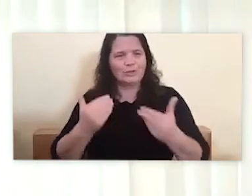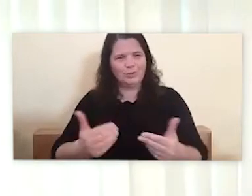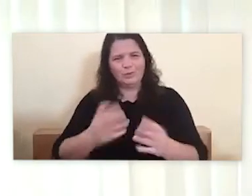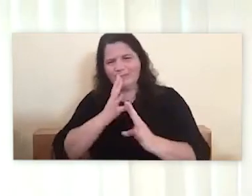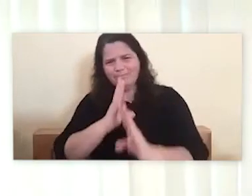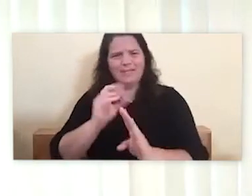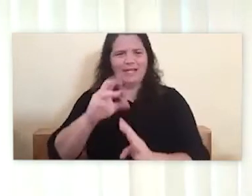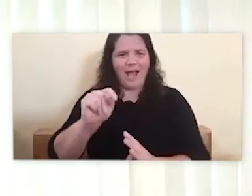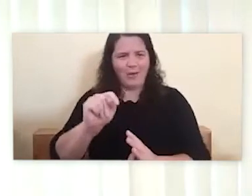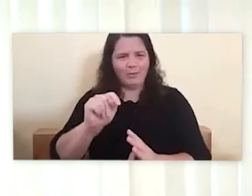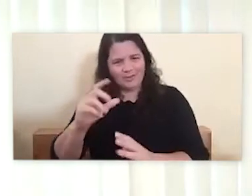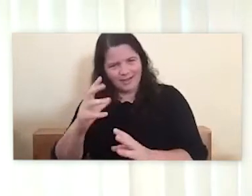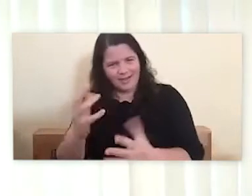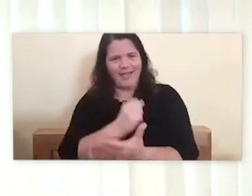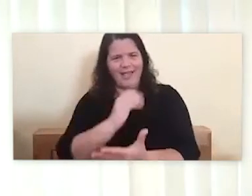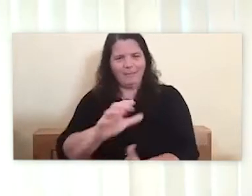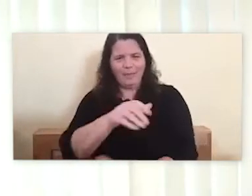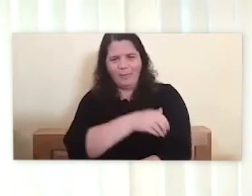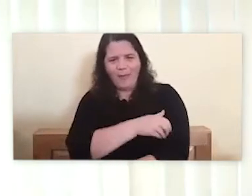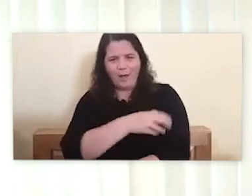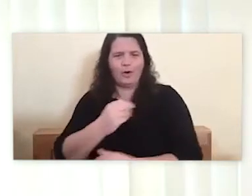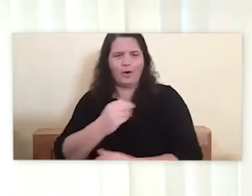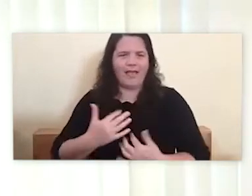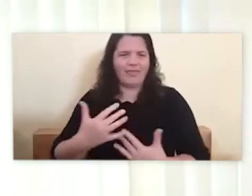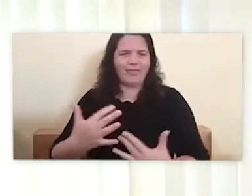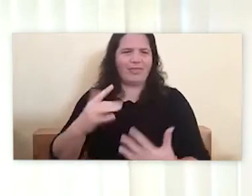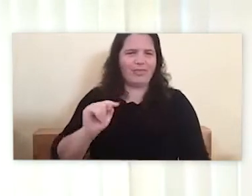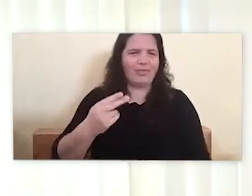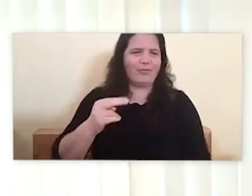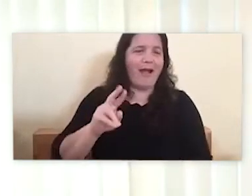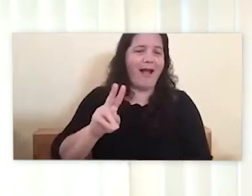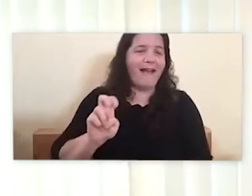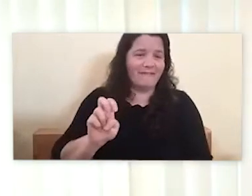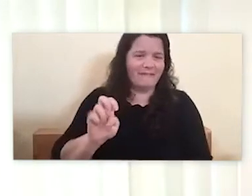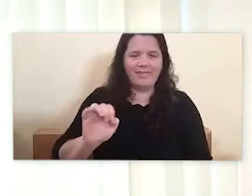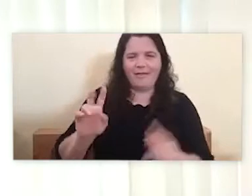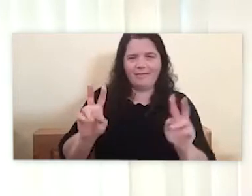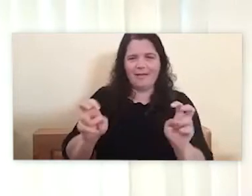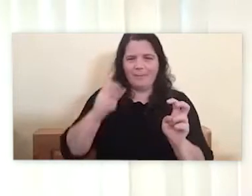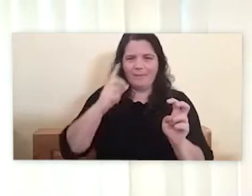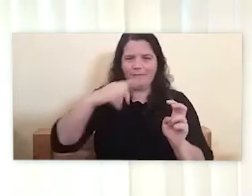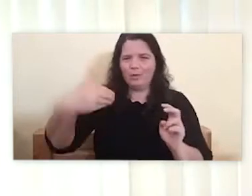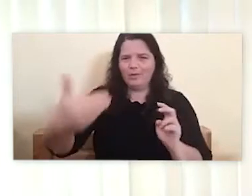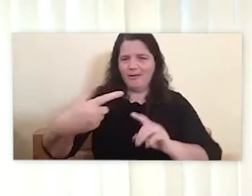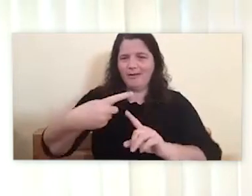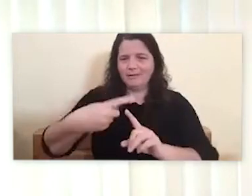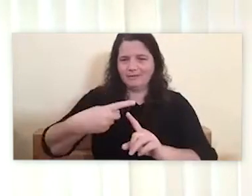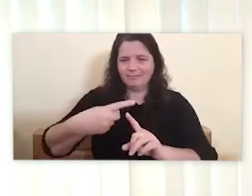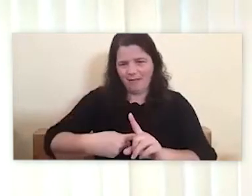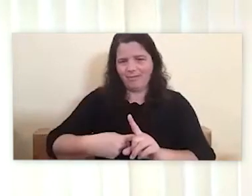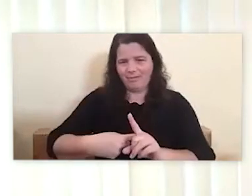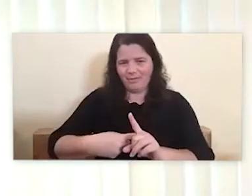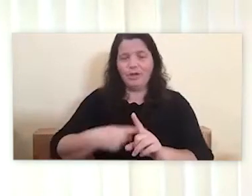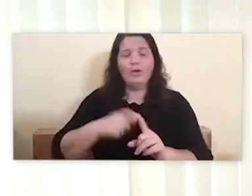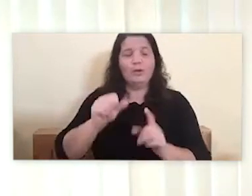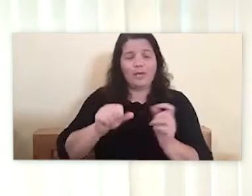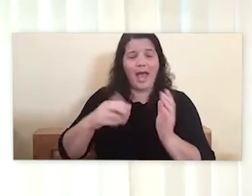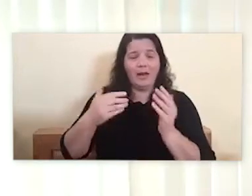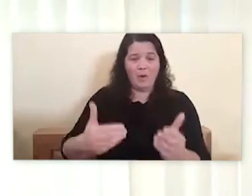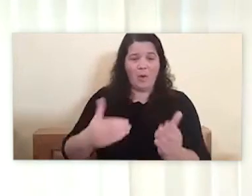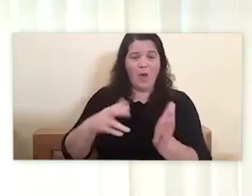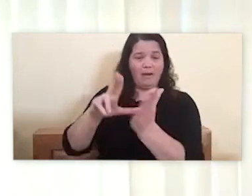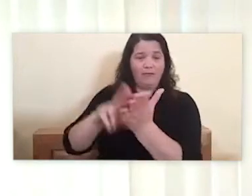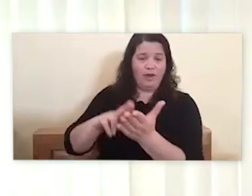thrive. And you can register for that through the imcw.org website. And